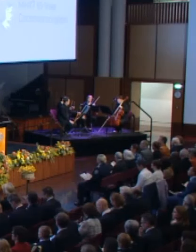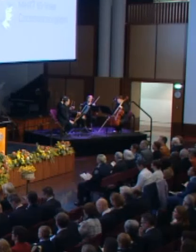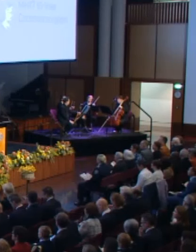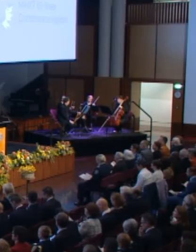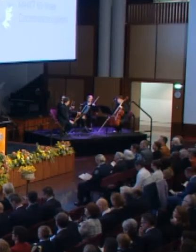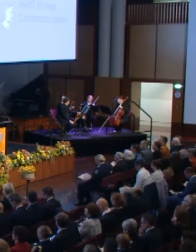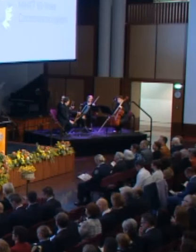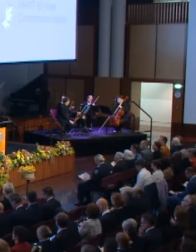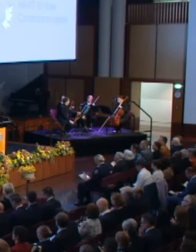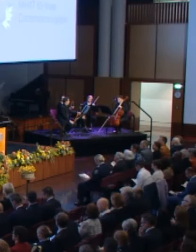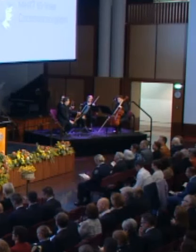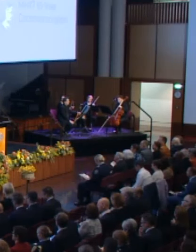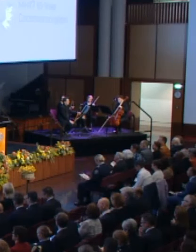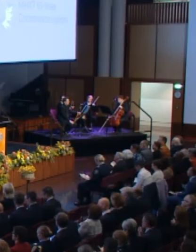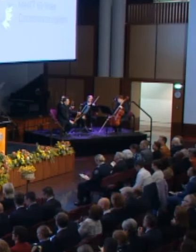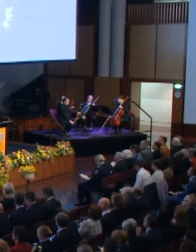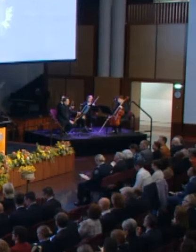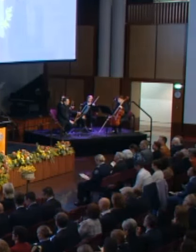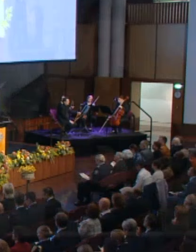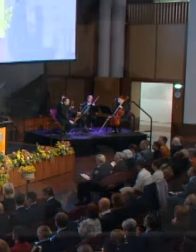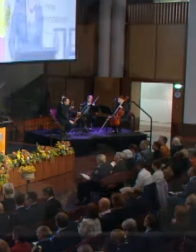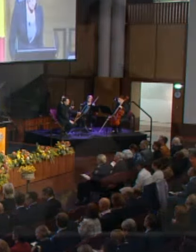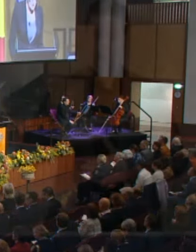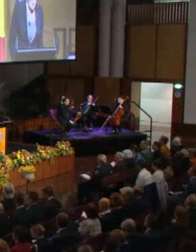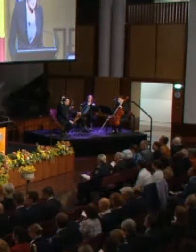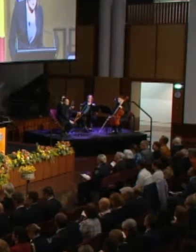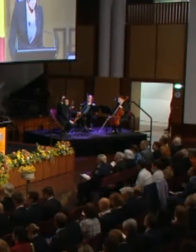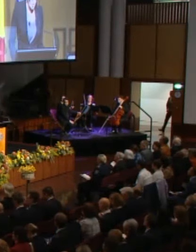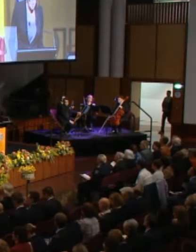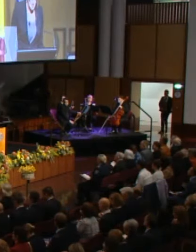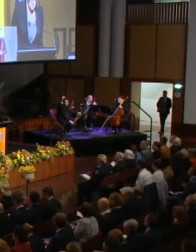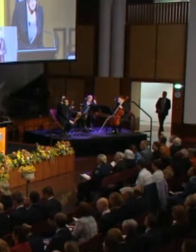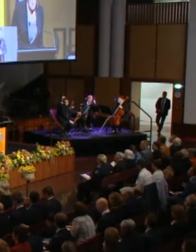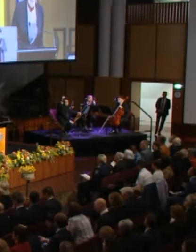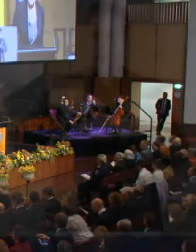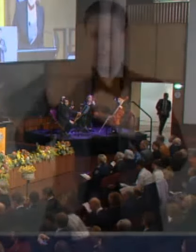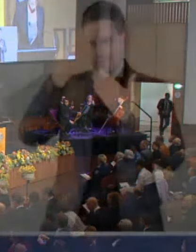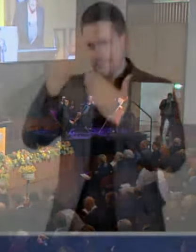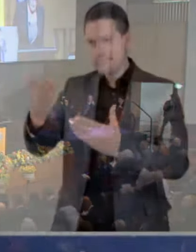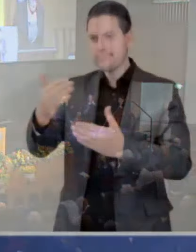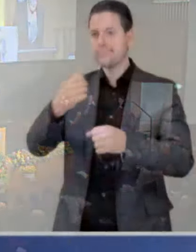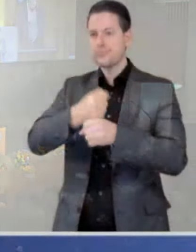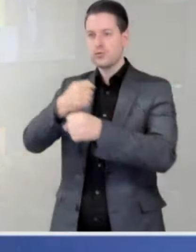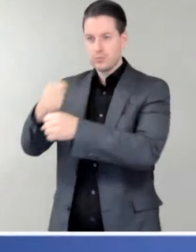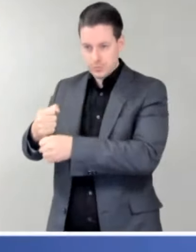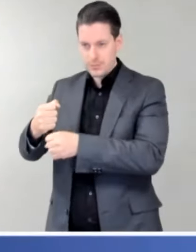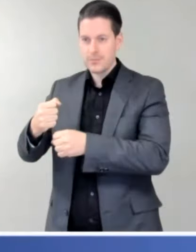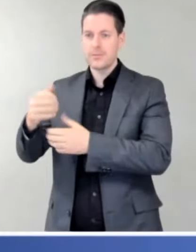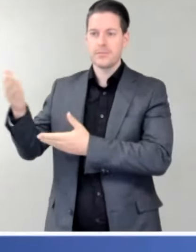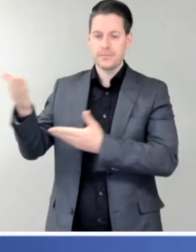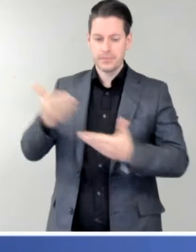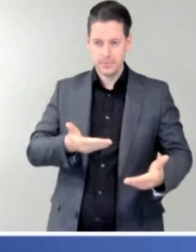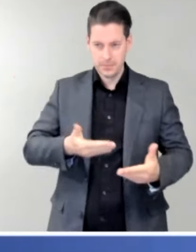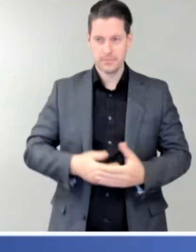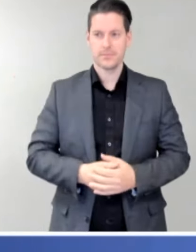Good morning, everyone. If you're able to, please stand for the arrival of Her Excellency the Honourable Miss Anne Mostyn, AC, Governor-General of the Commonwealth of